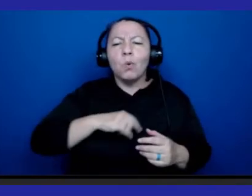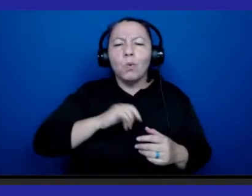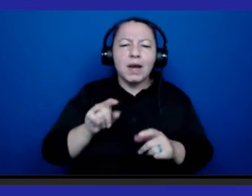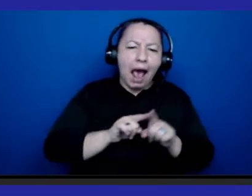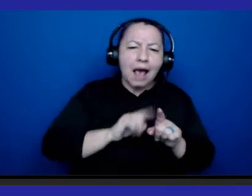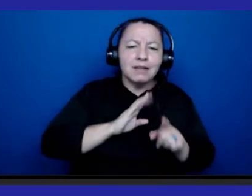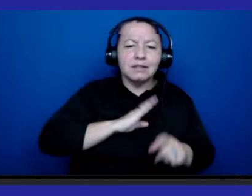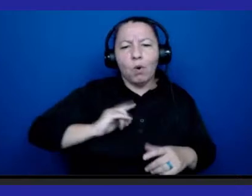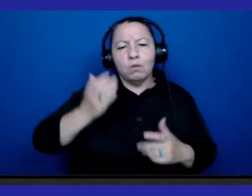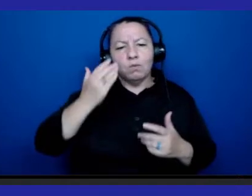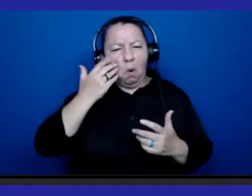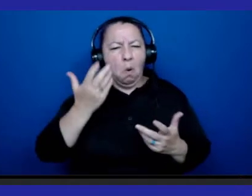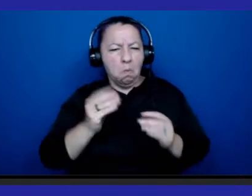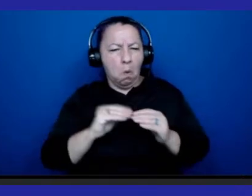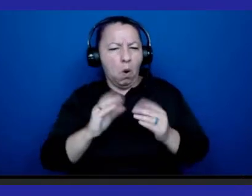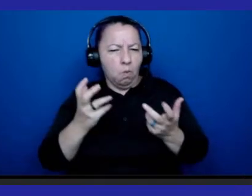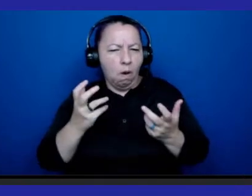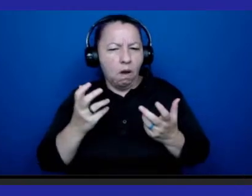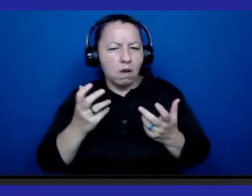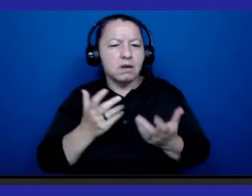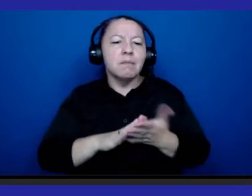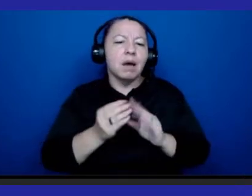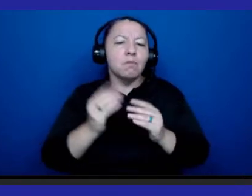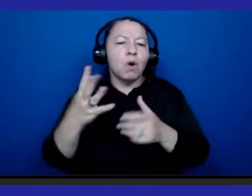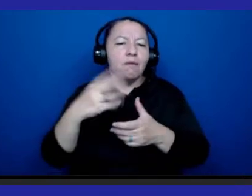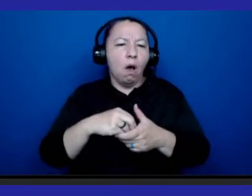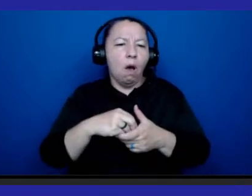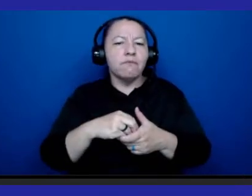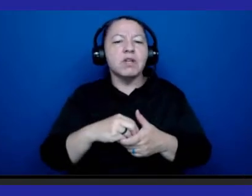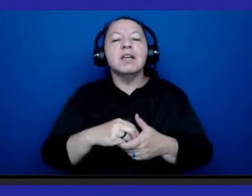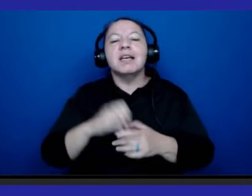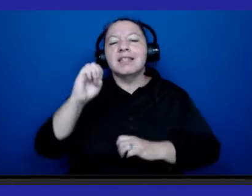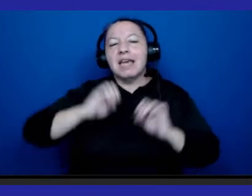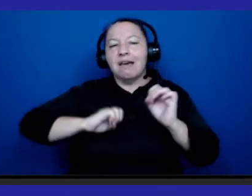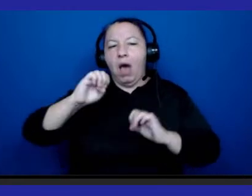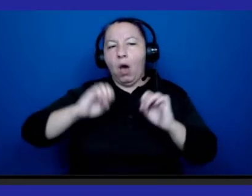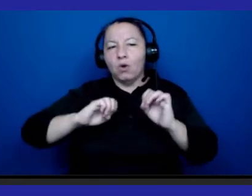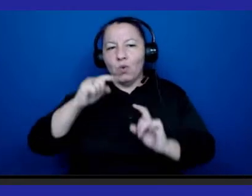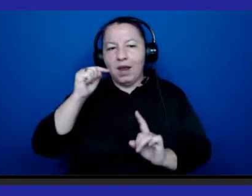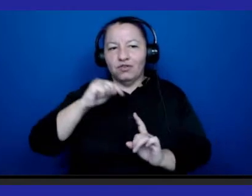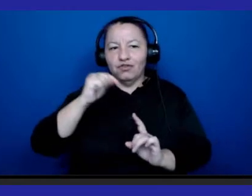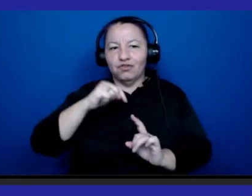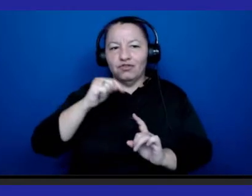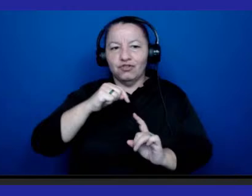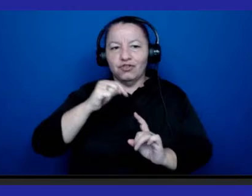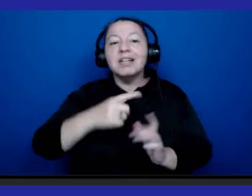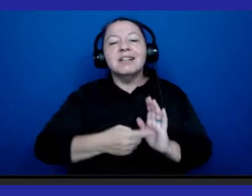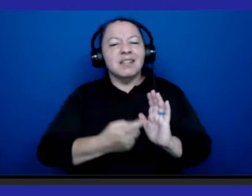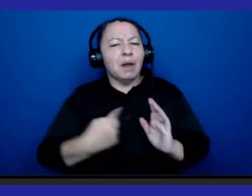involved, is the evaluation. Sometimes we say that,